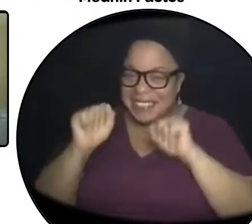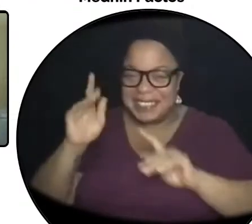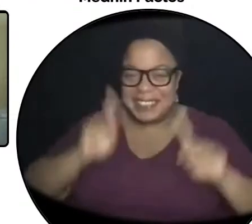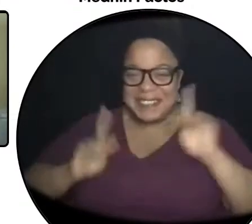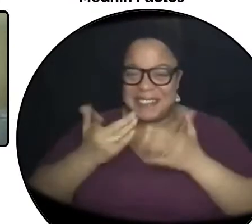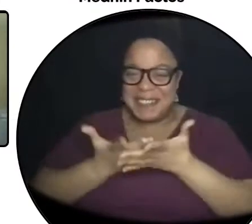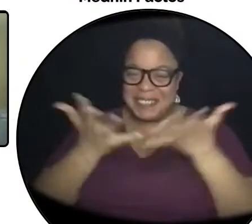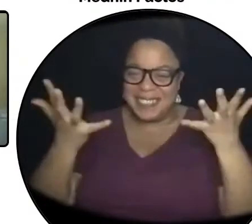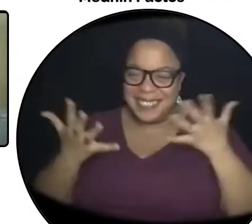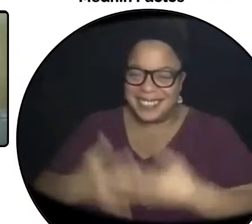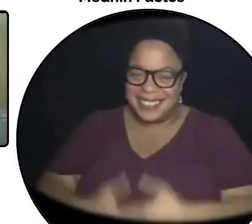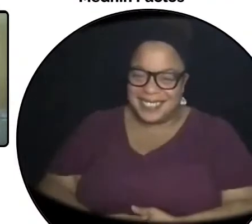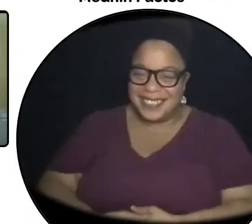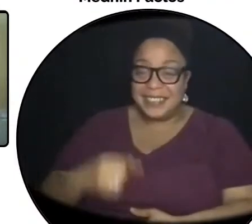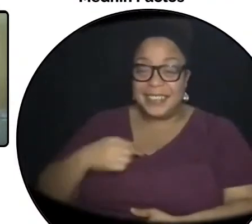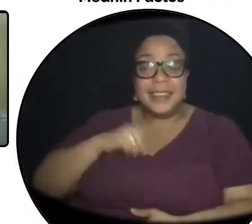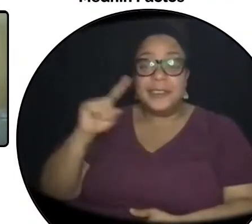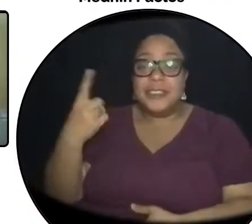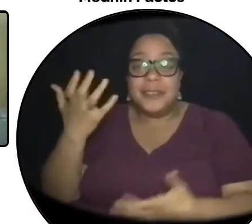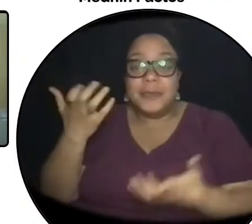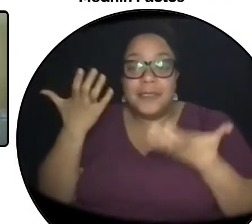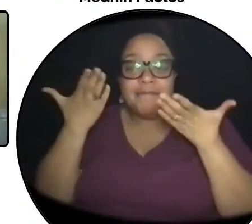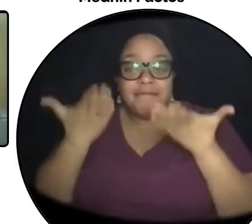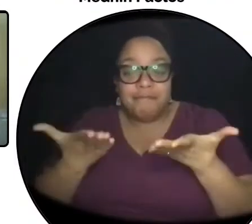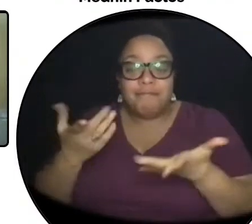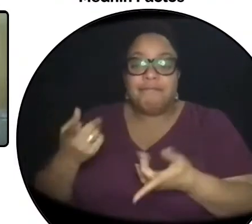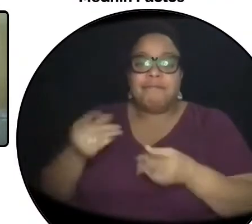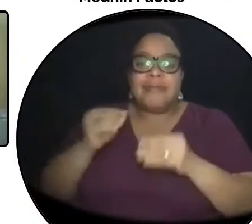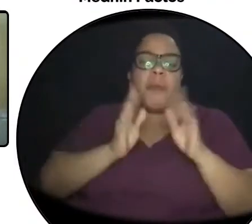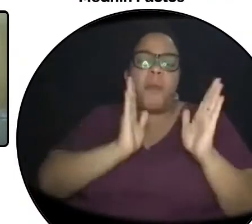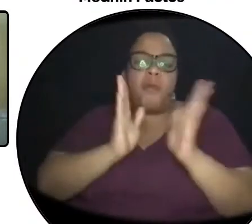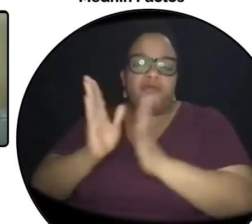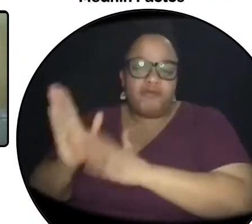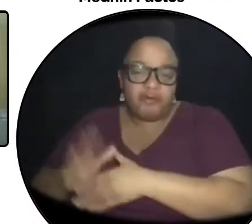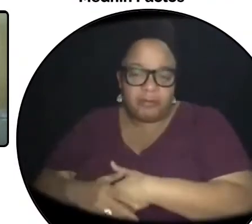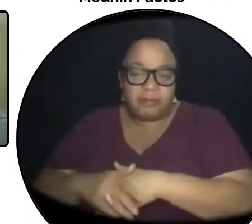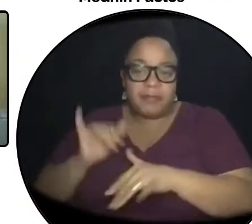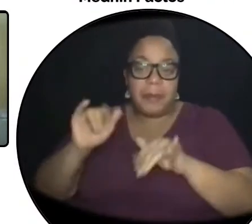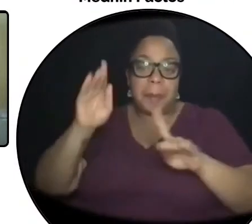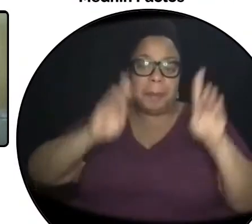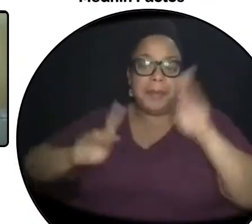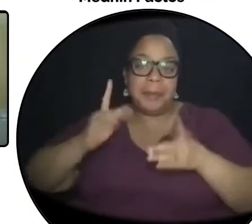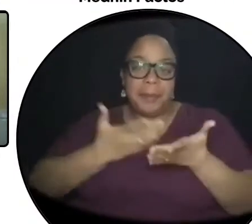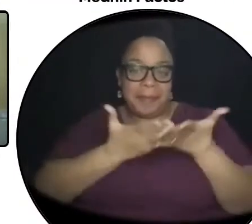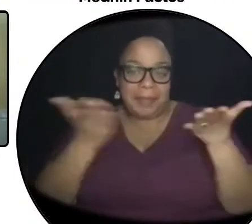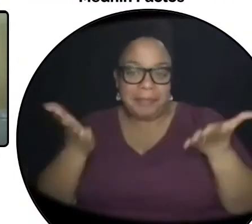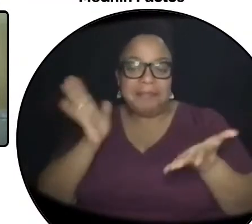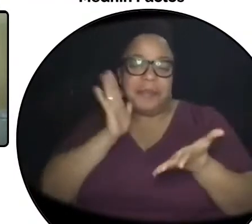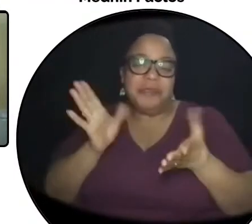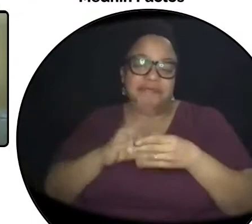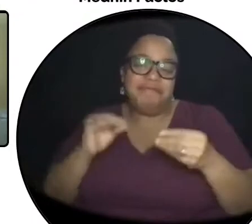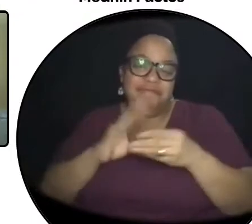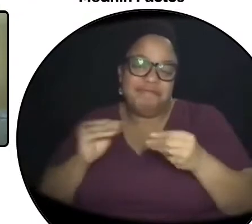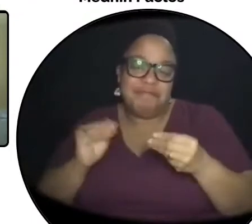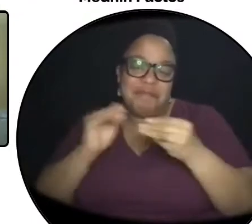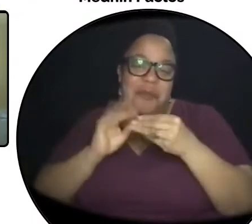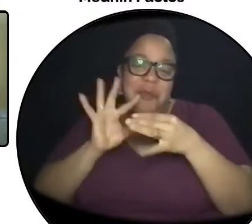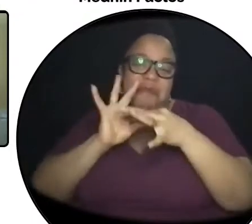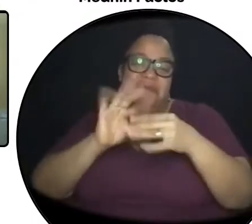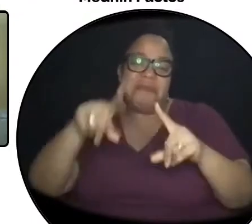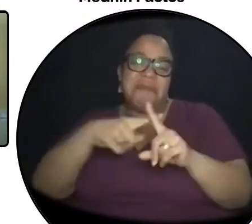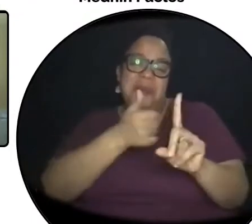working for LGBTQ and citizenship rights in Italy. She's the director of the acclaimed documentary film